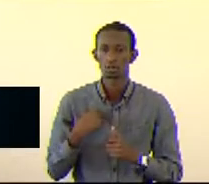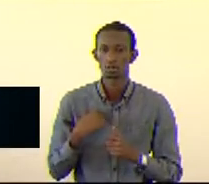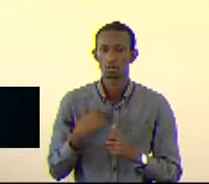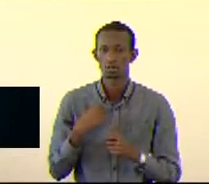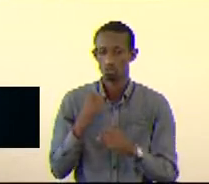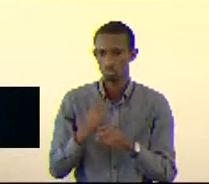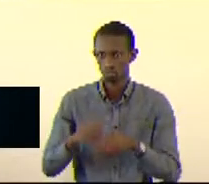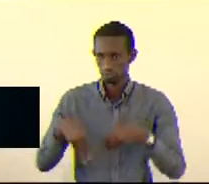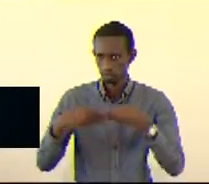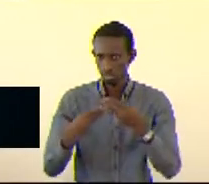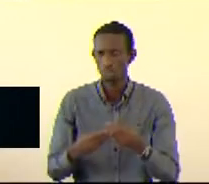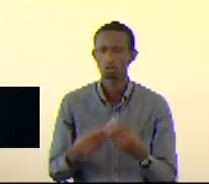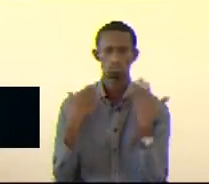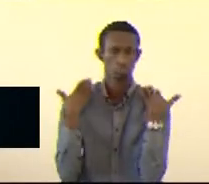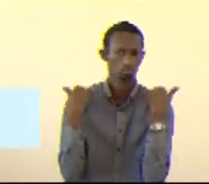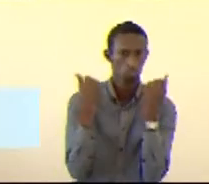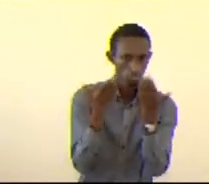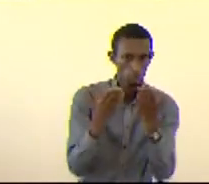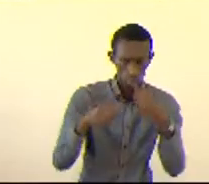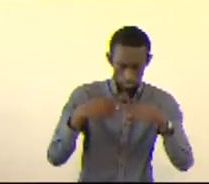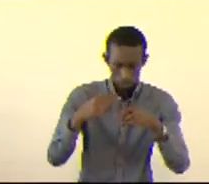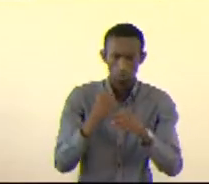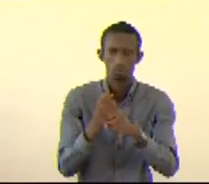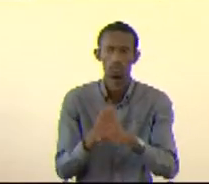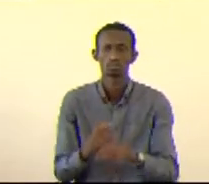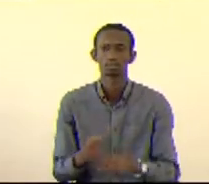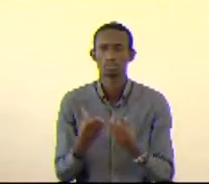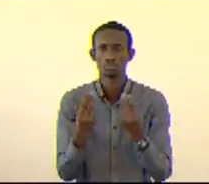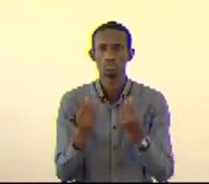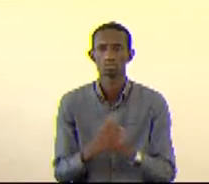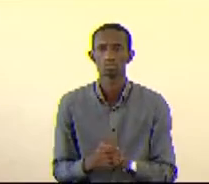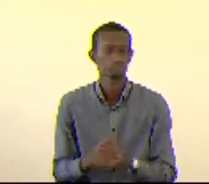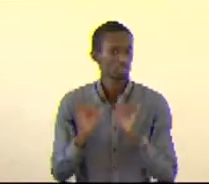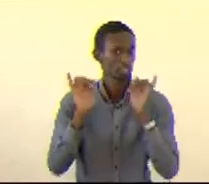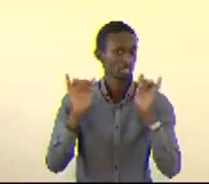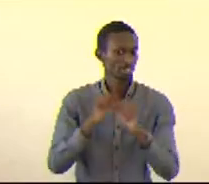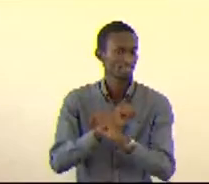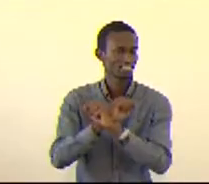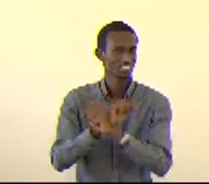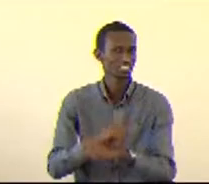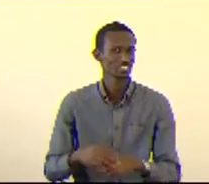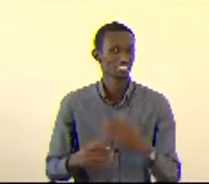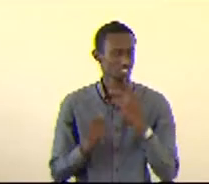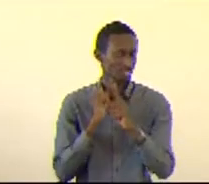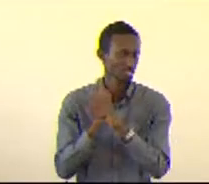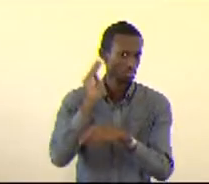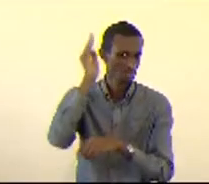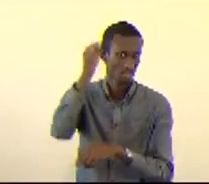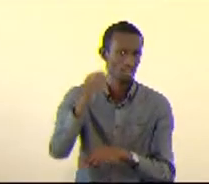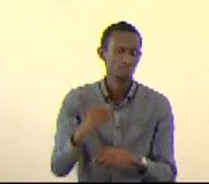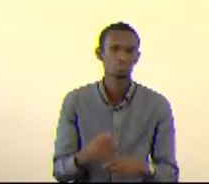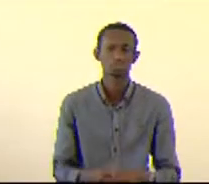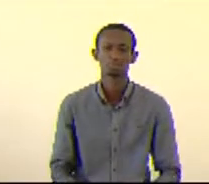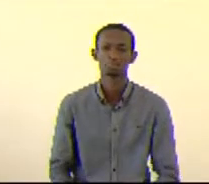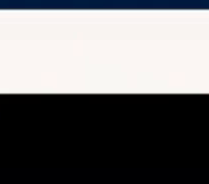an assignment that you can follow. Very easy numbers. Stay safe until we meet next time. Bye-bye.